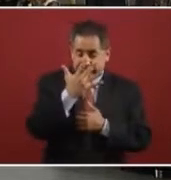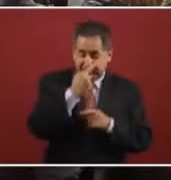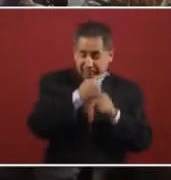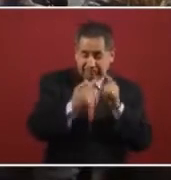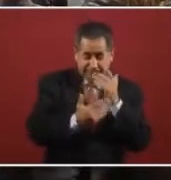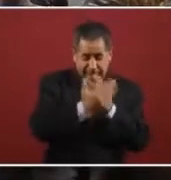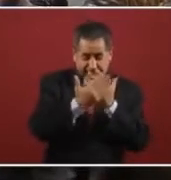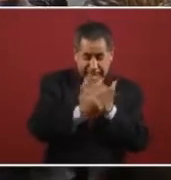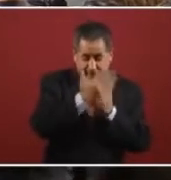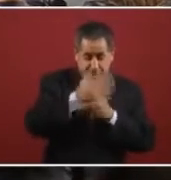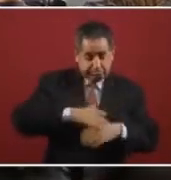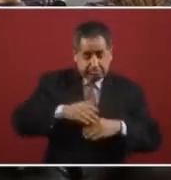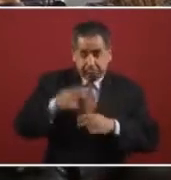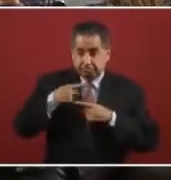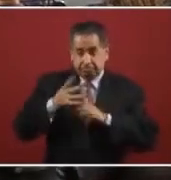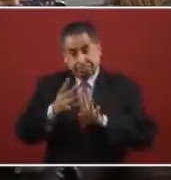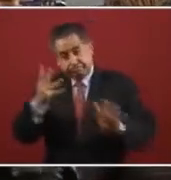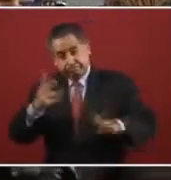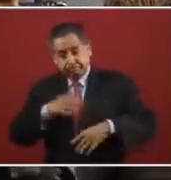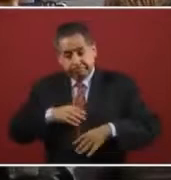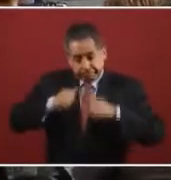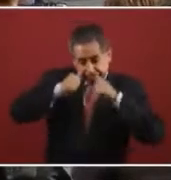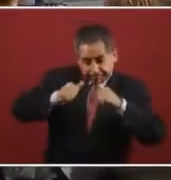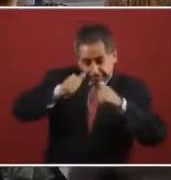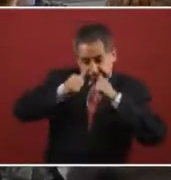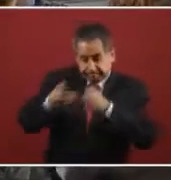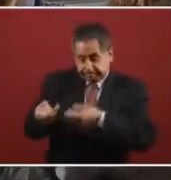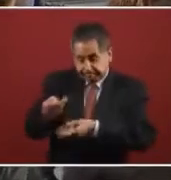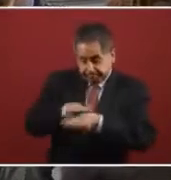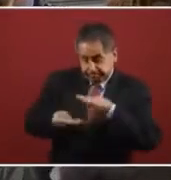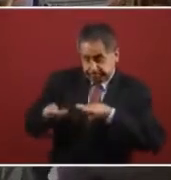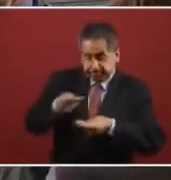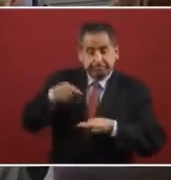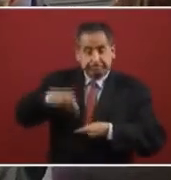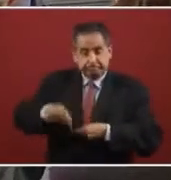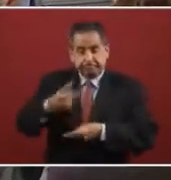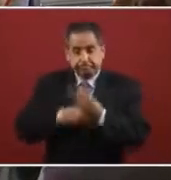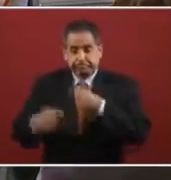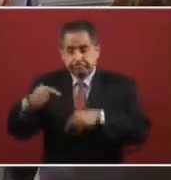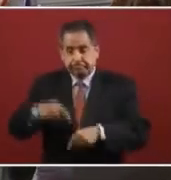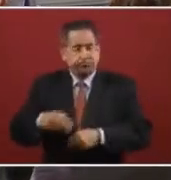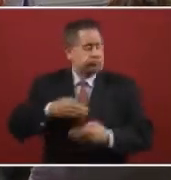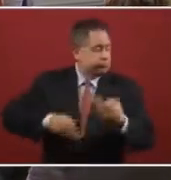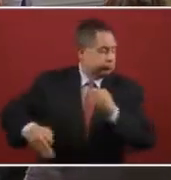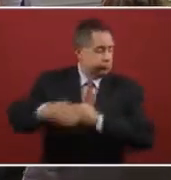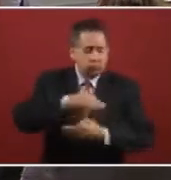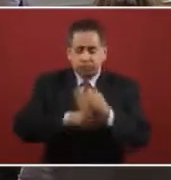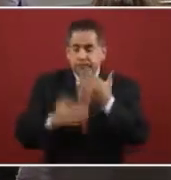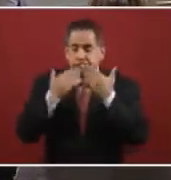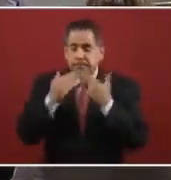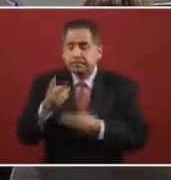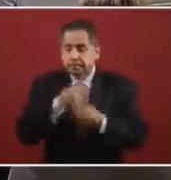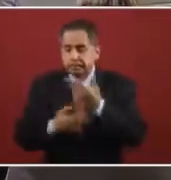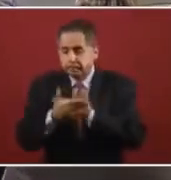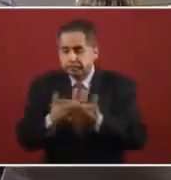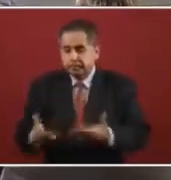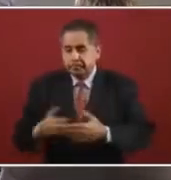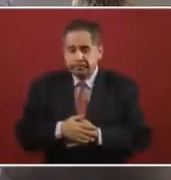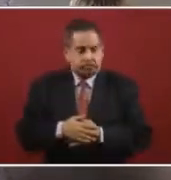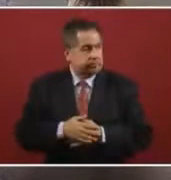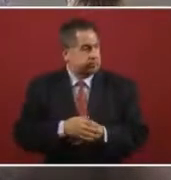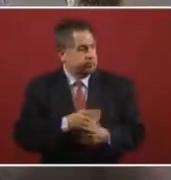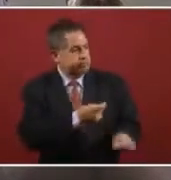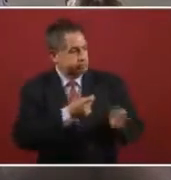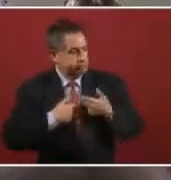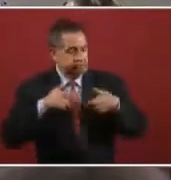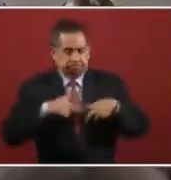in the morning, atendiendo a la gente, toda la que taking viene, care toda of the people that come. A Palacio Nacional es bienvenida. And they're all welcome. La presentación del licenciado Andrés